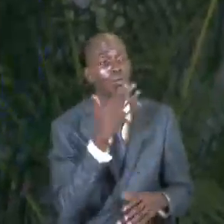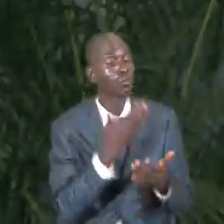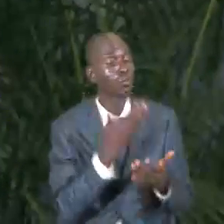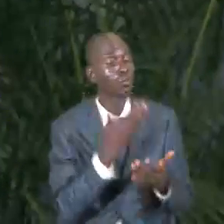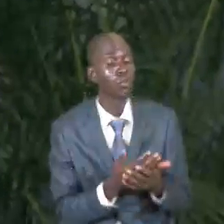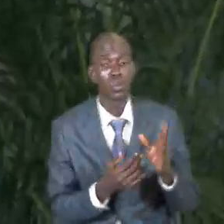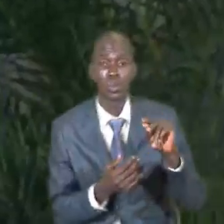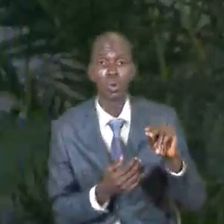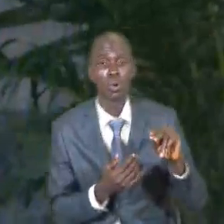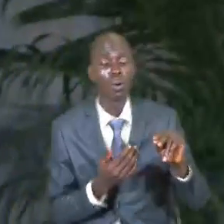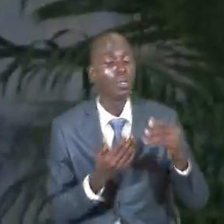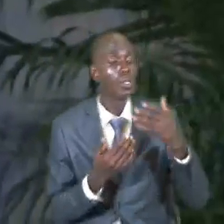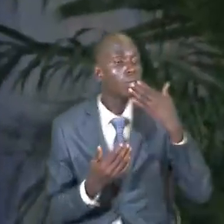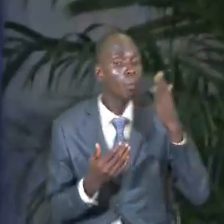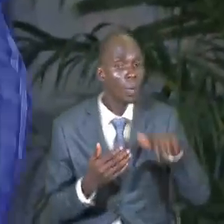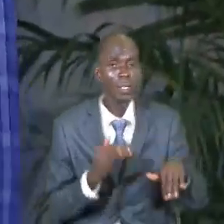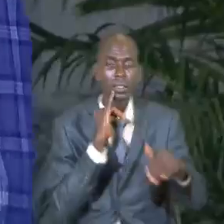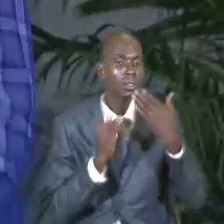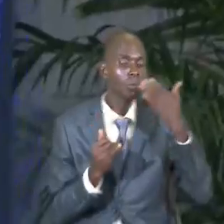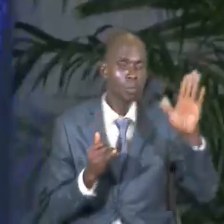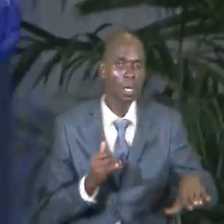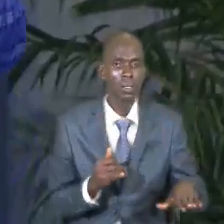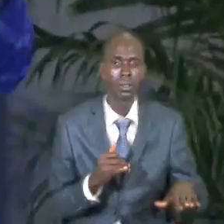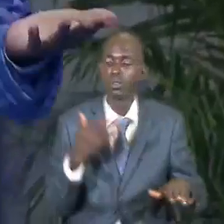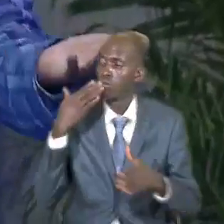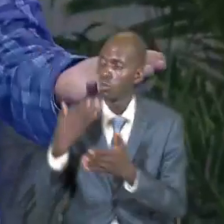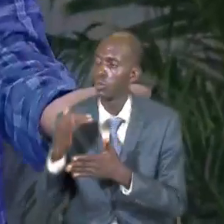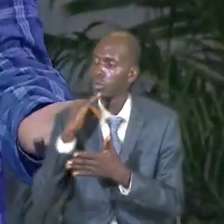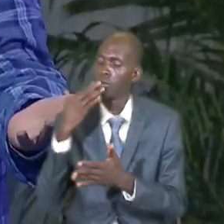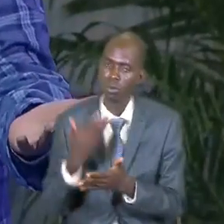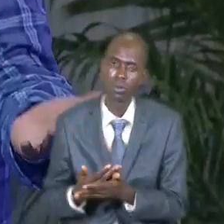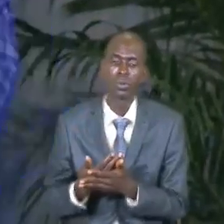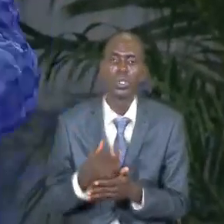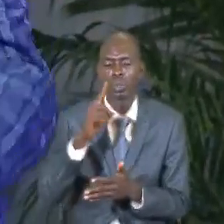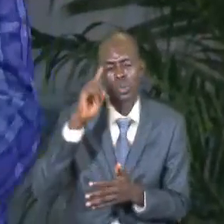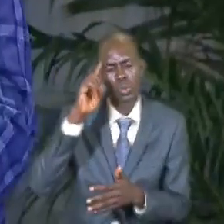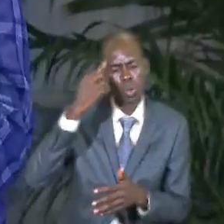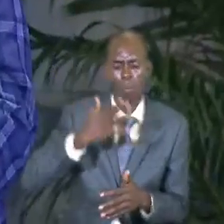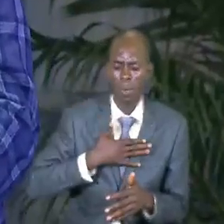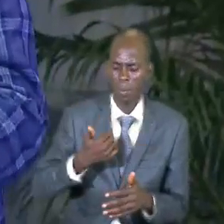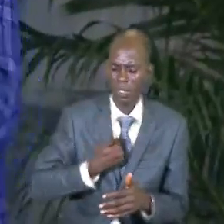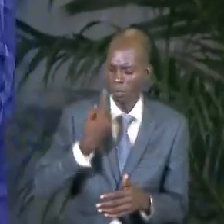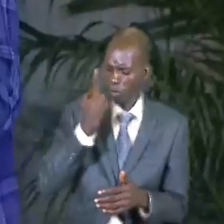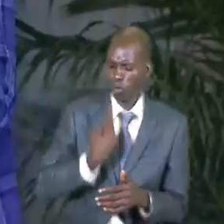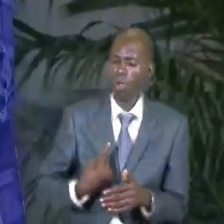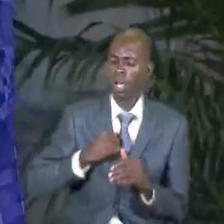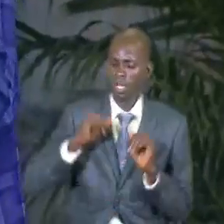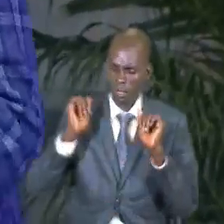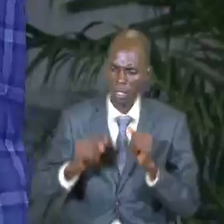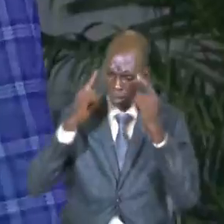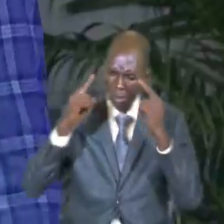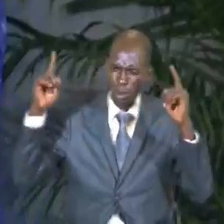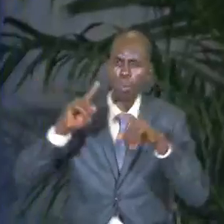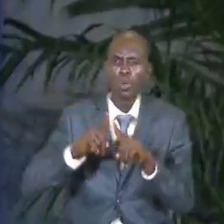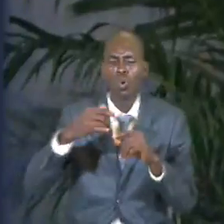You thought by yourself you could make it. You have tried for all these many years, and by